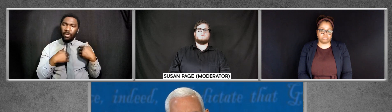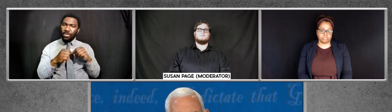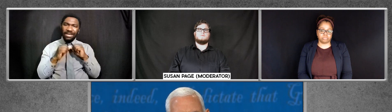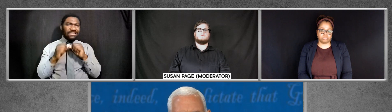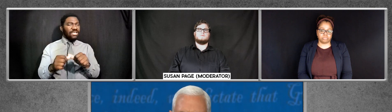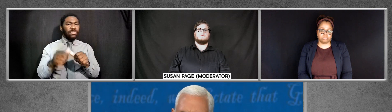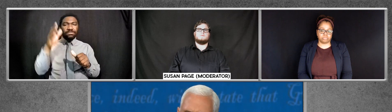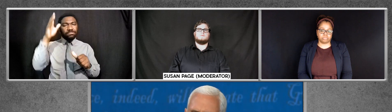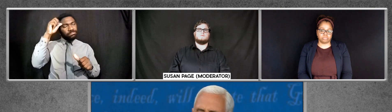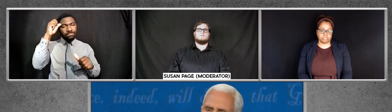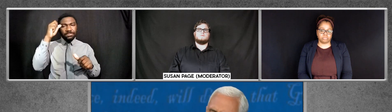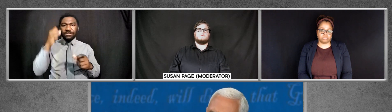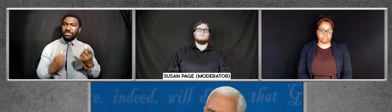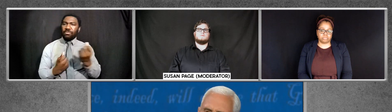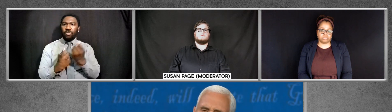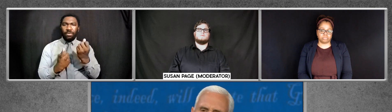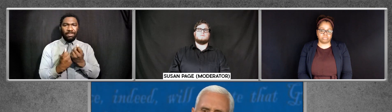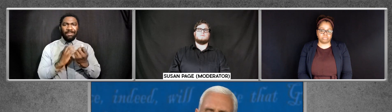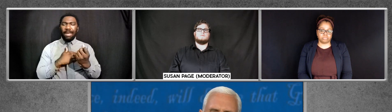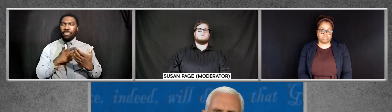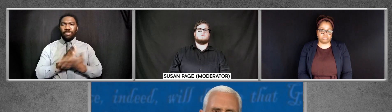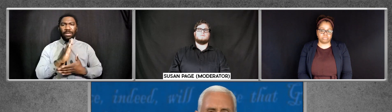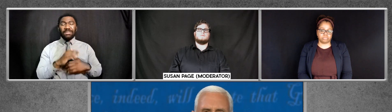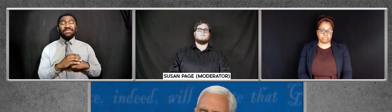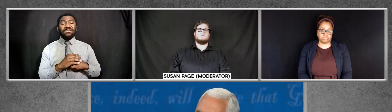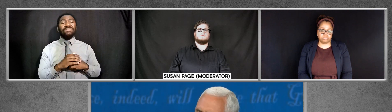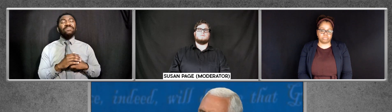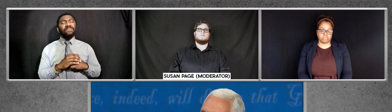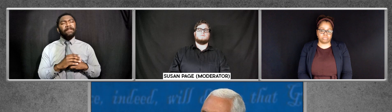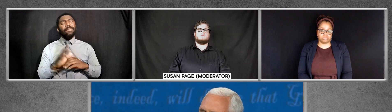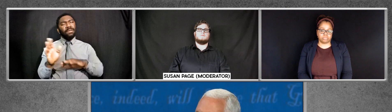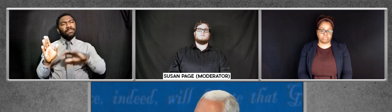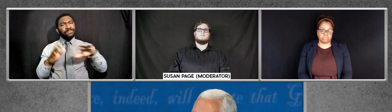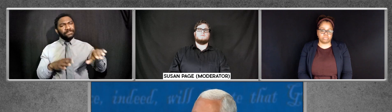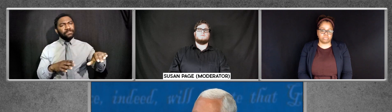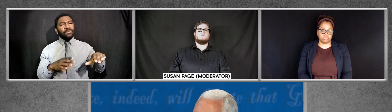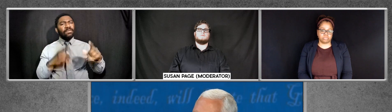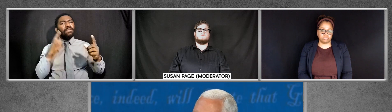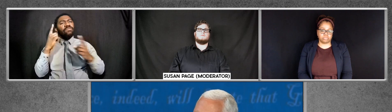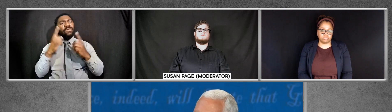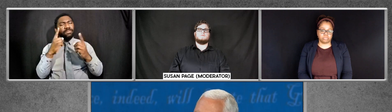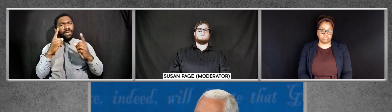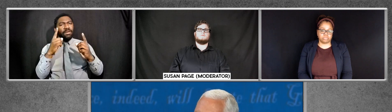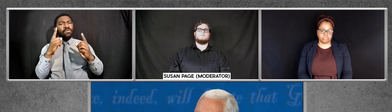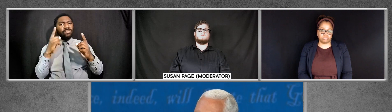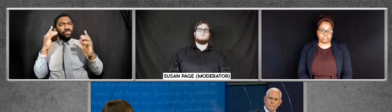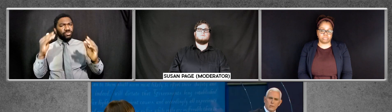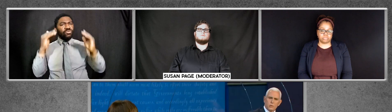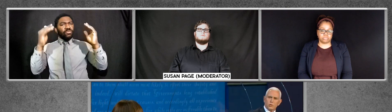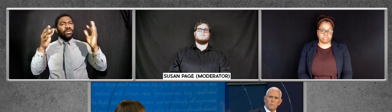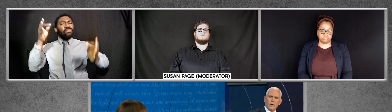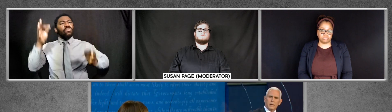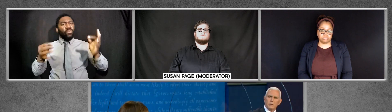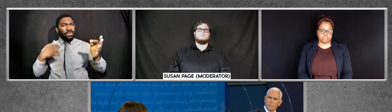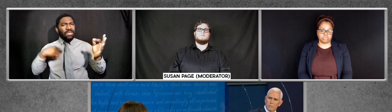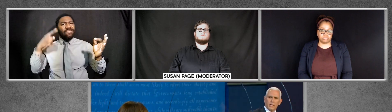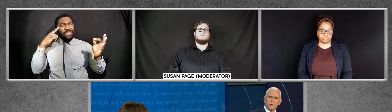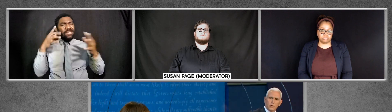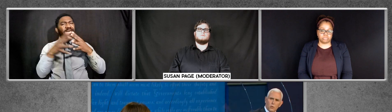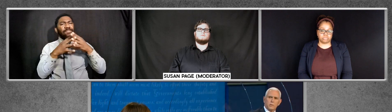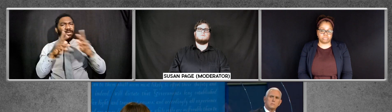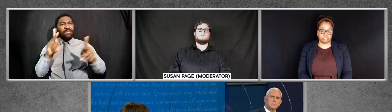life. When you speak about the Supreme Court, though, I think the American people really deserve an answer, Senator Harris. Are you and Joe Biden